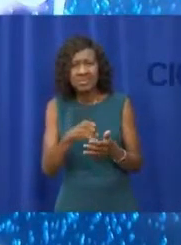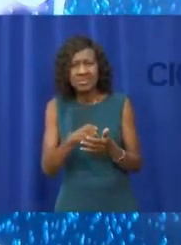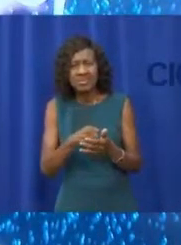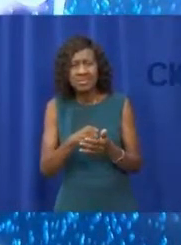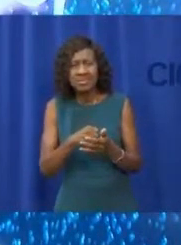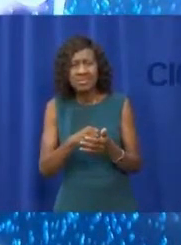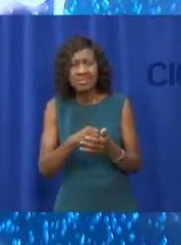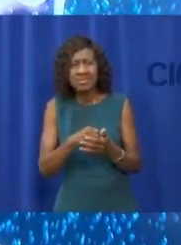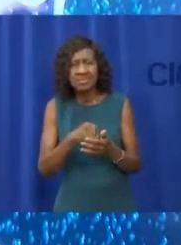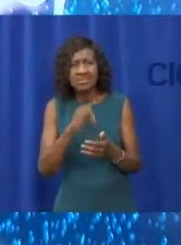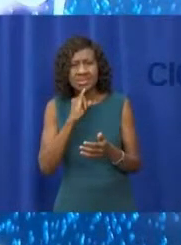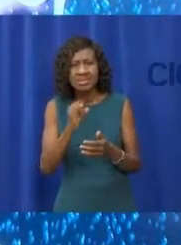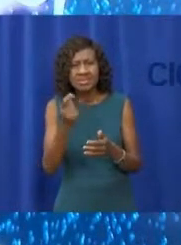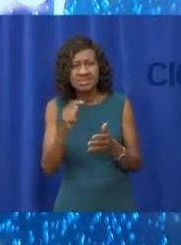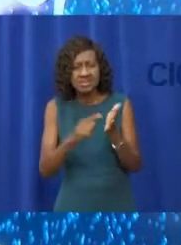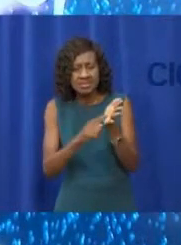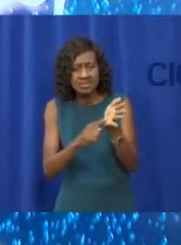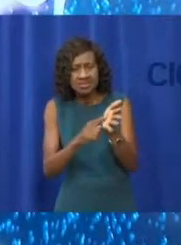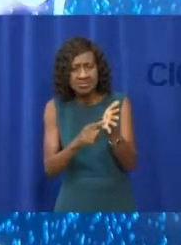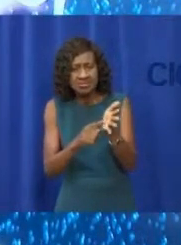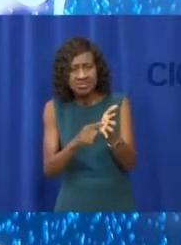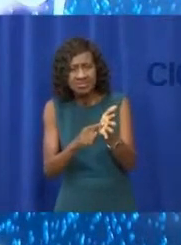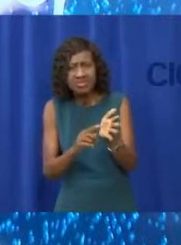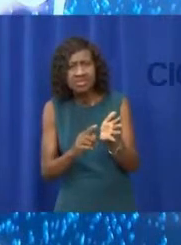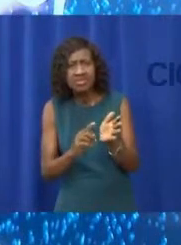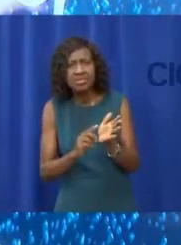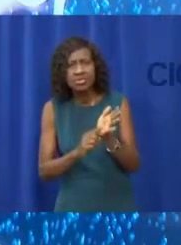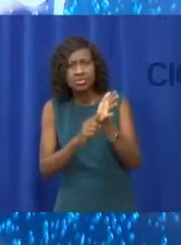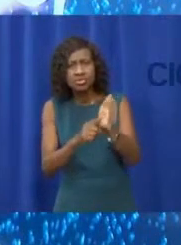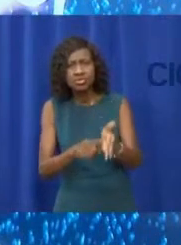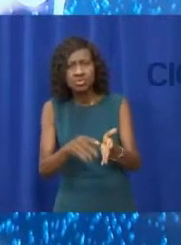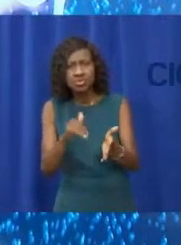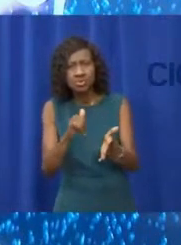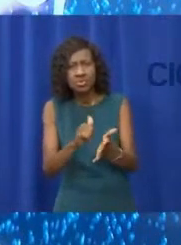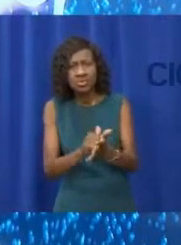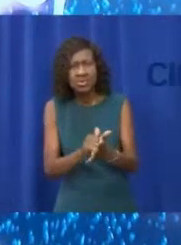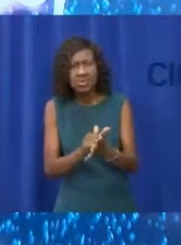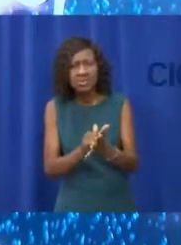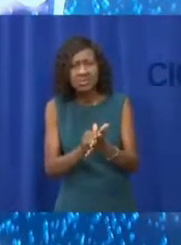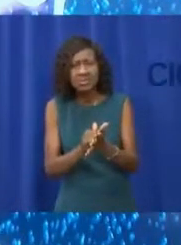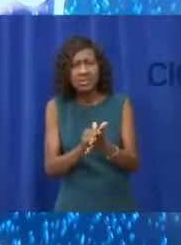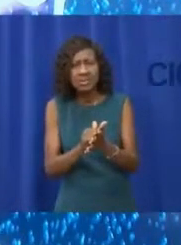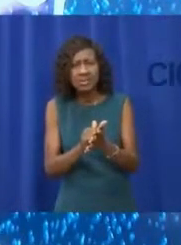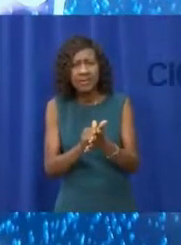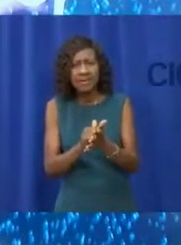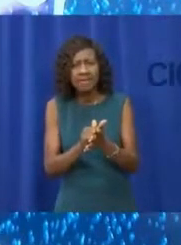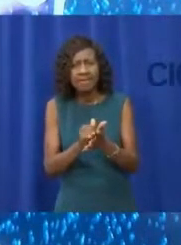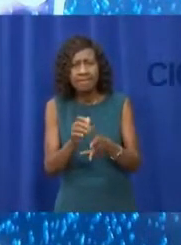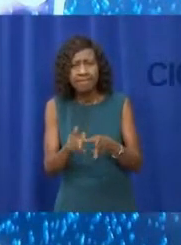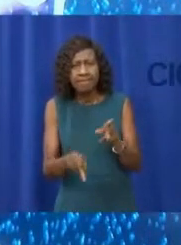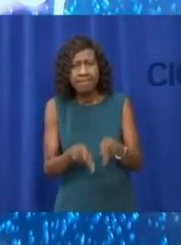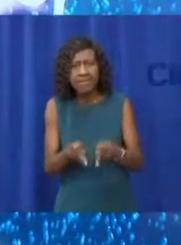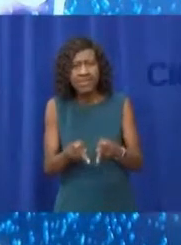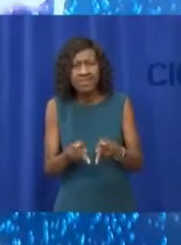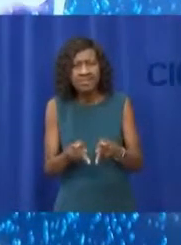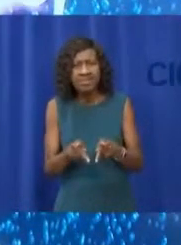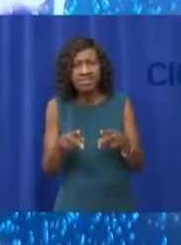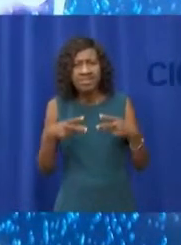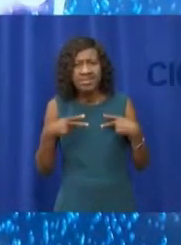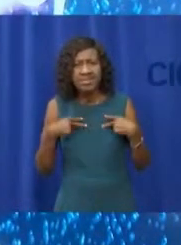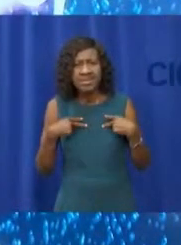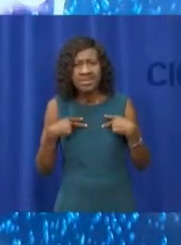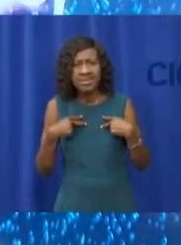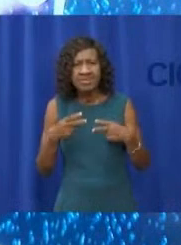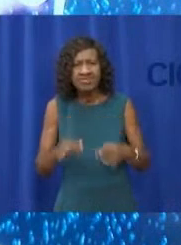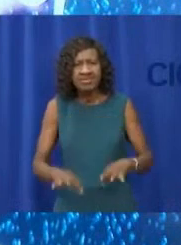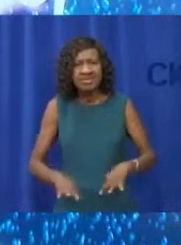really, in that the investigations of public health have shown that people have got such integrated lives, whether it be